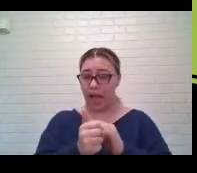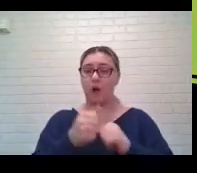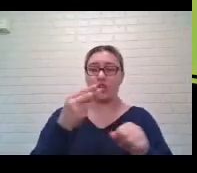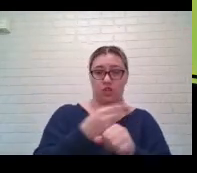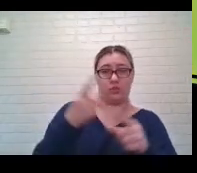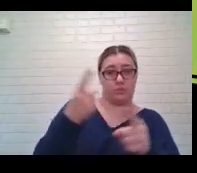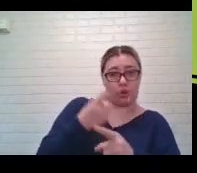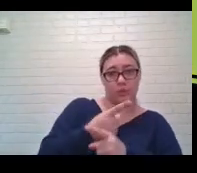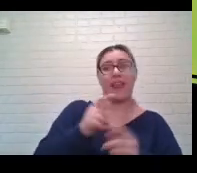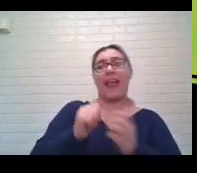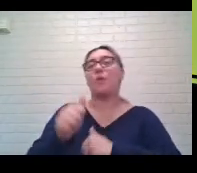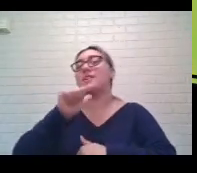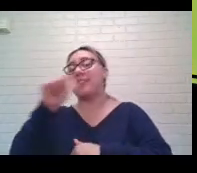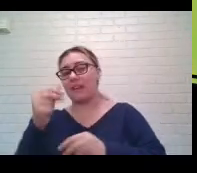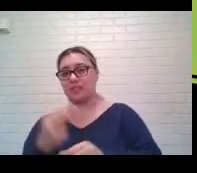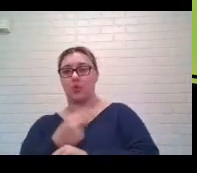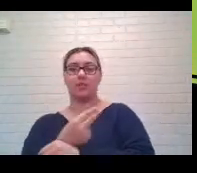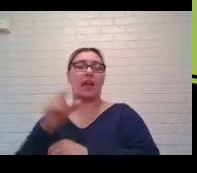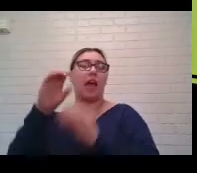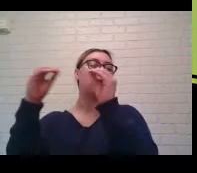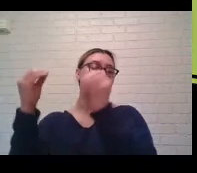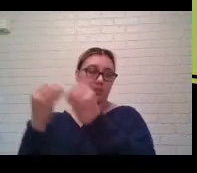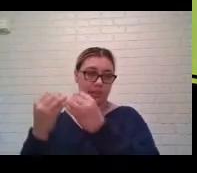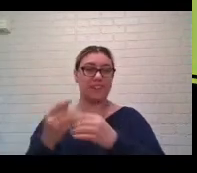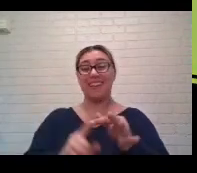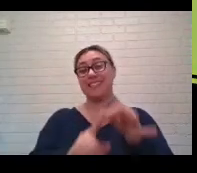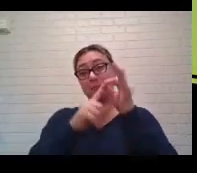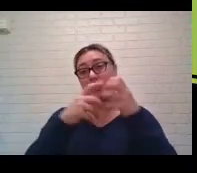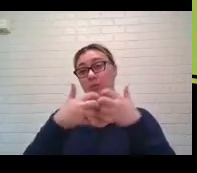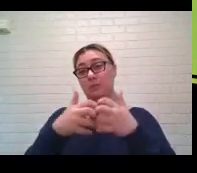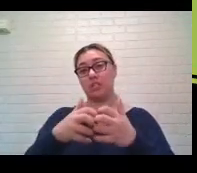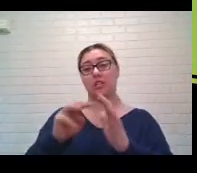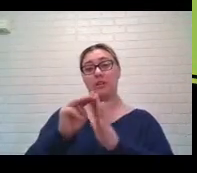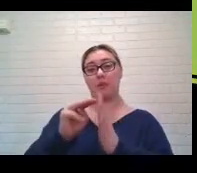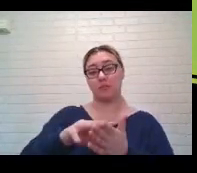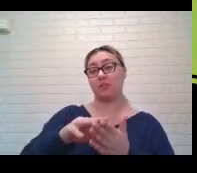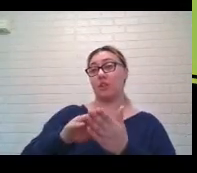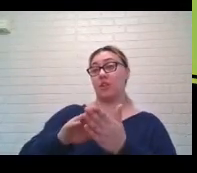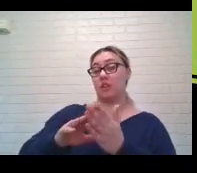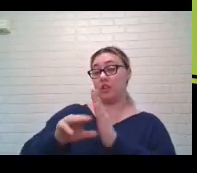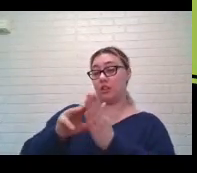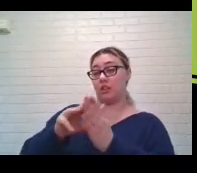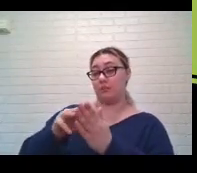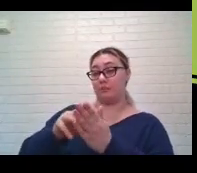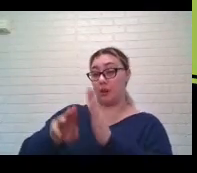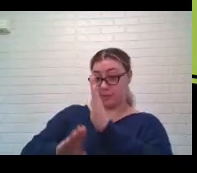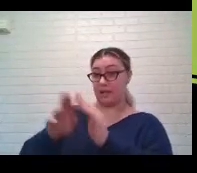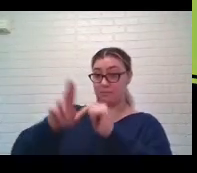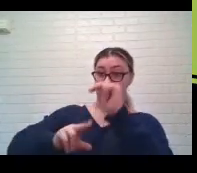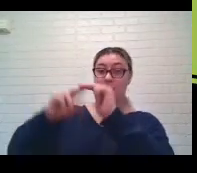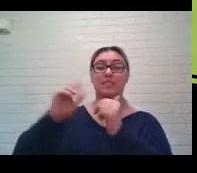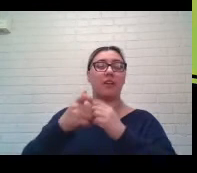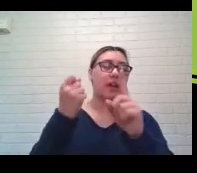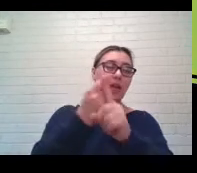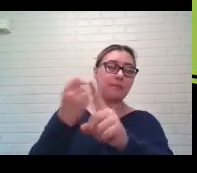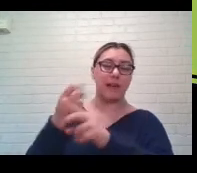by organizations, and especially with machine learning models being built, how that impacts the users or how that impacts